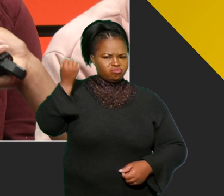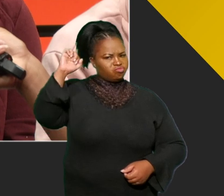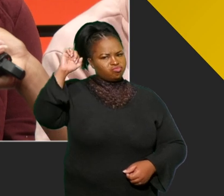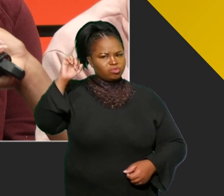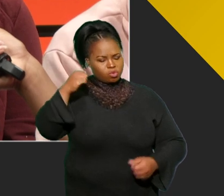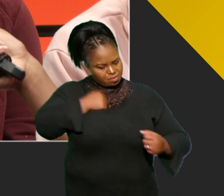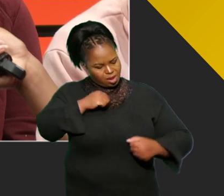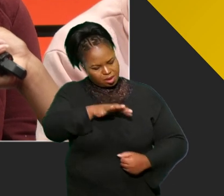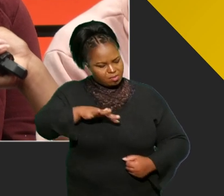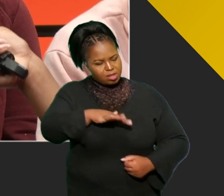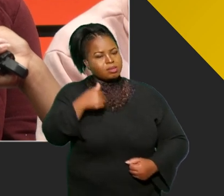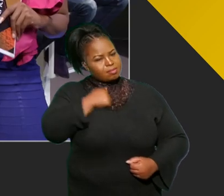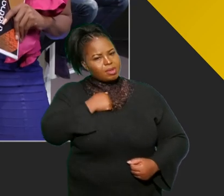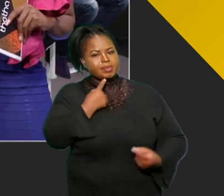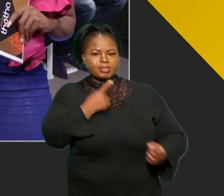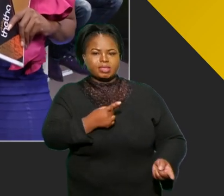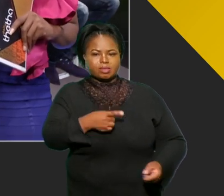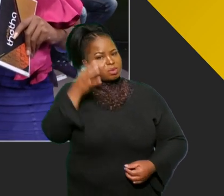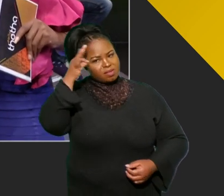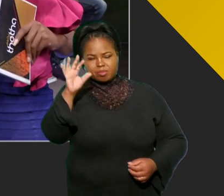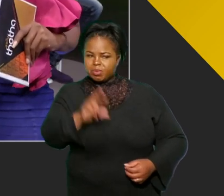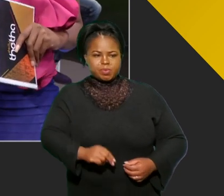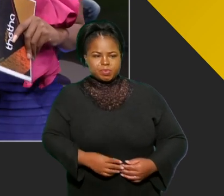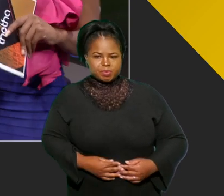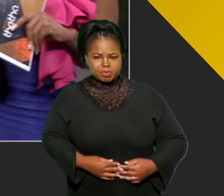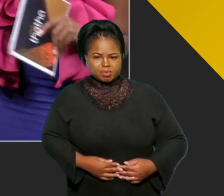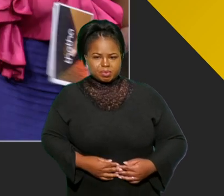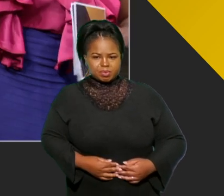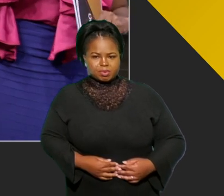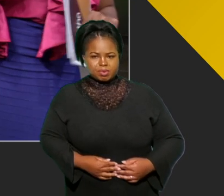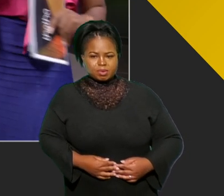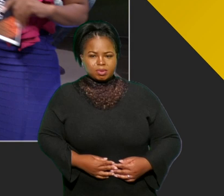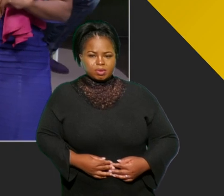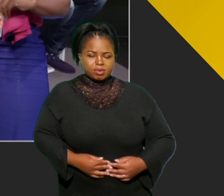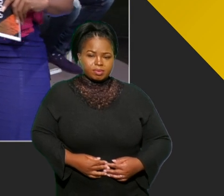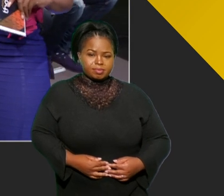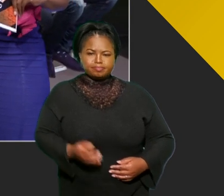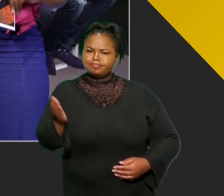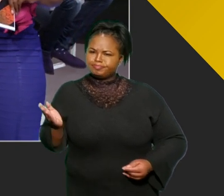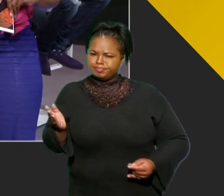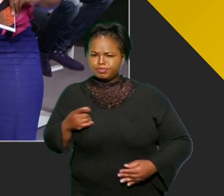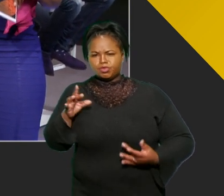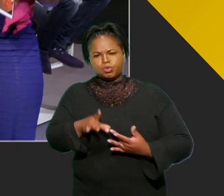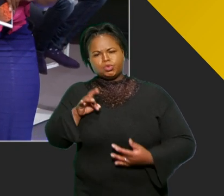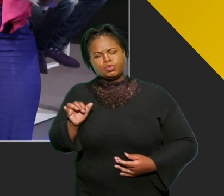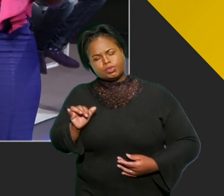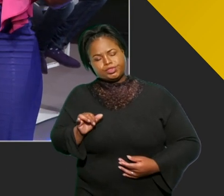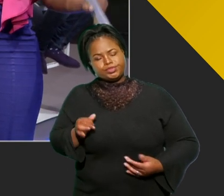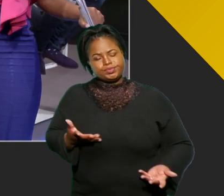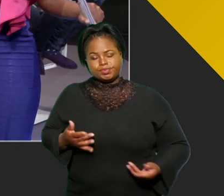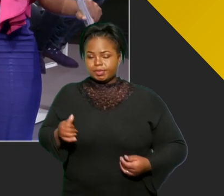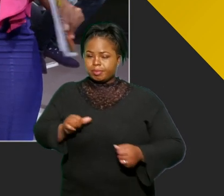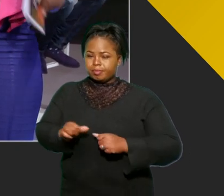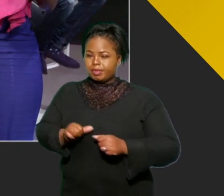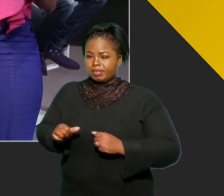ha ka mo ke nna tshwantse ke beye price a e government abutwaka quick one what would you choose would you rather live